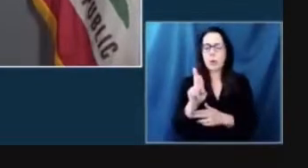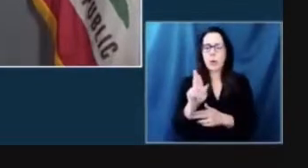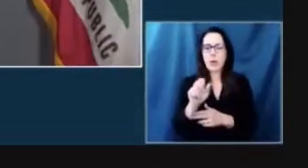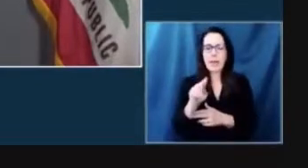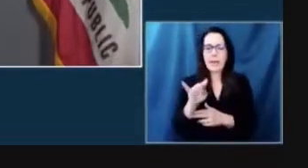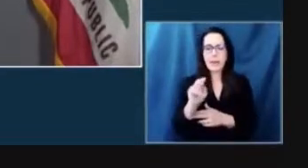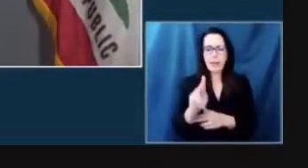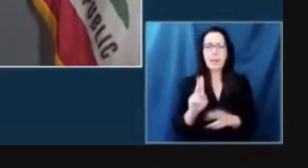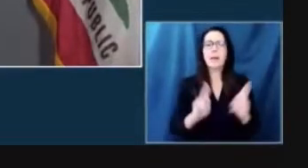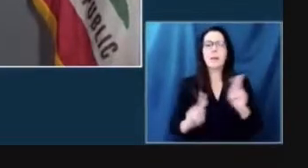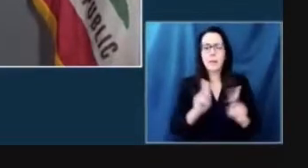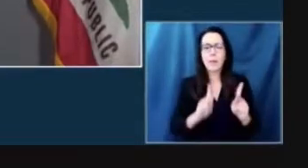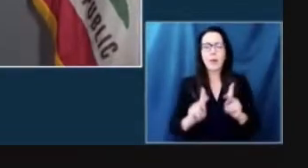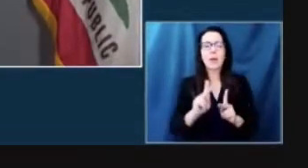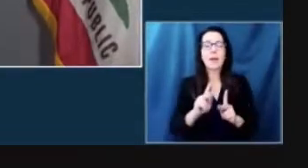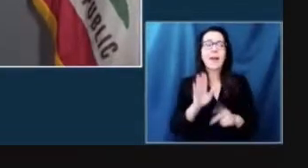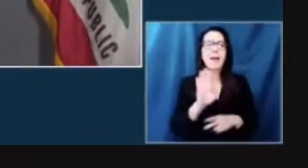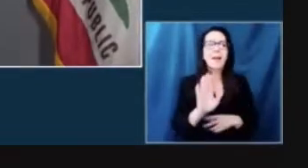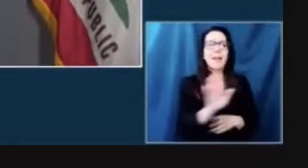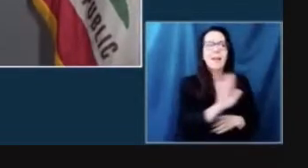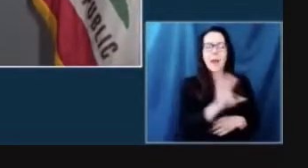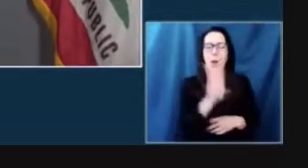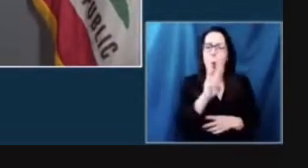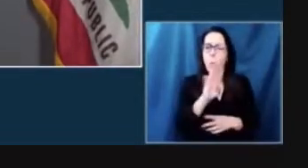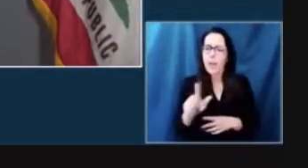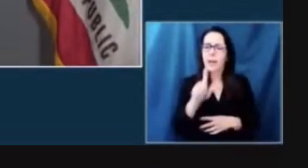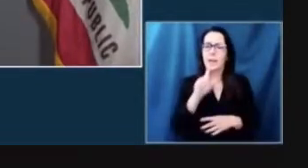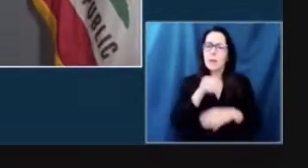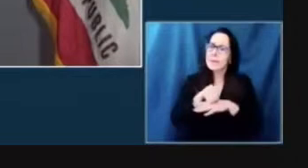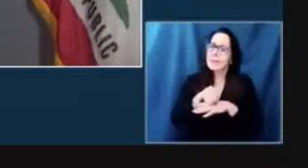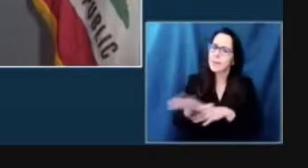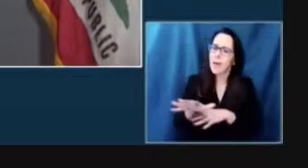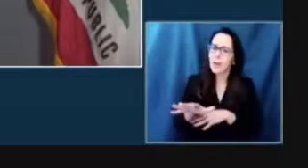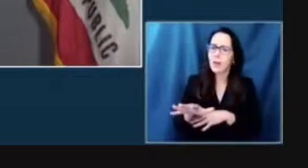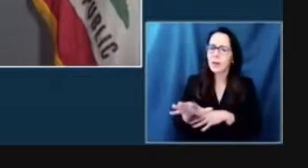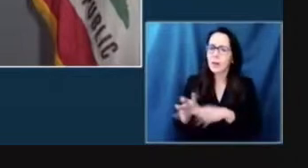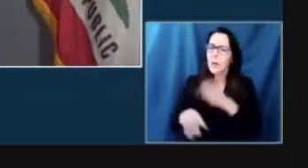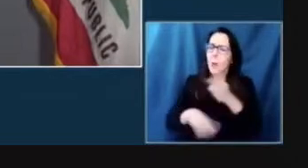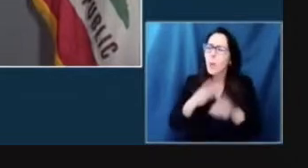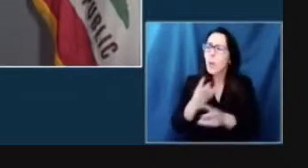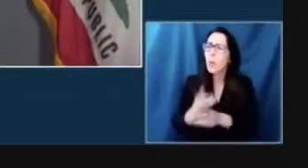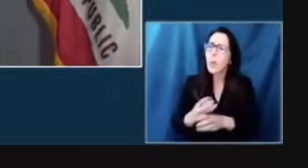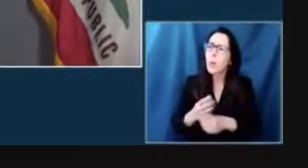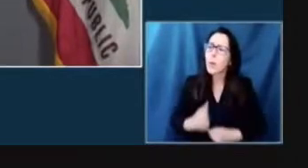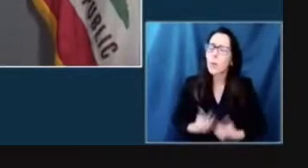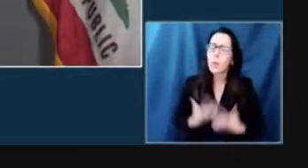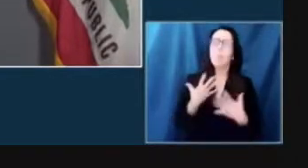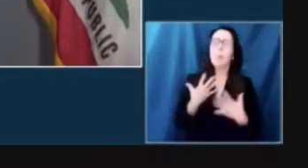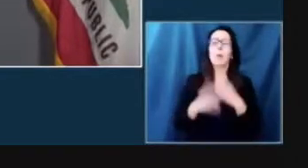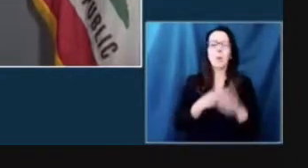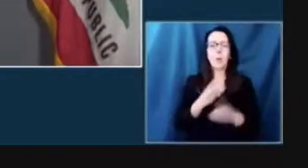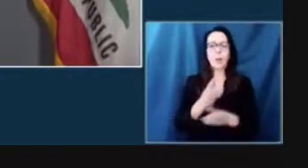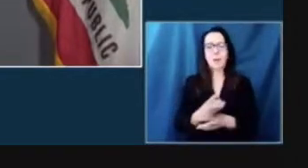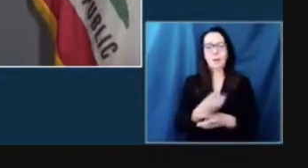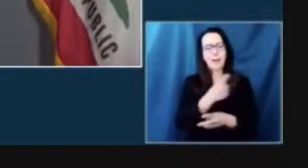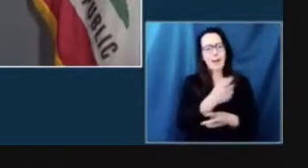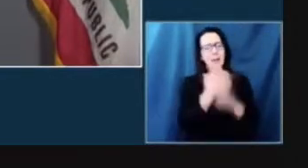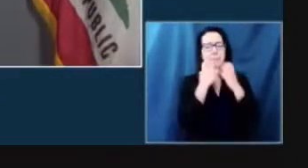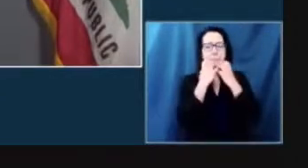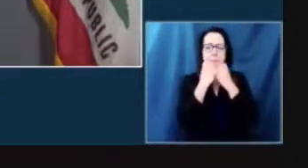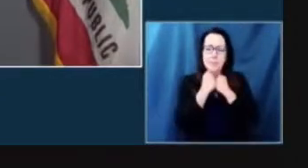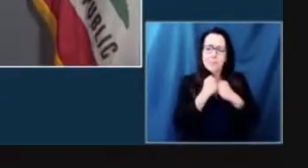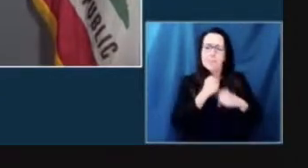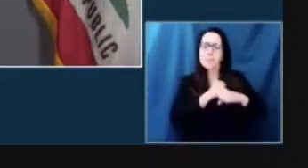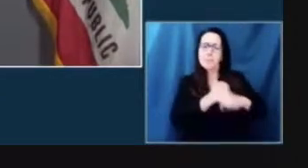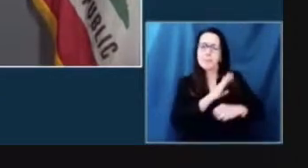the world with their iron will and dedication to defending their cherished democracy. We must stop buying